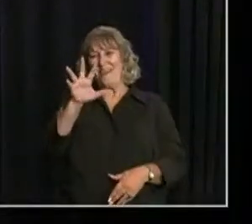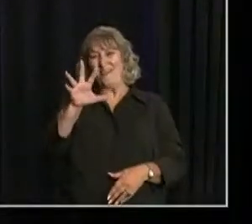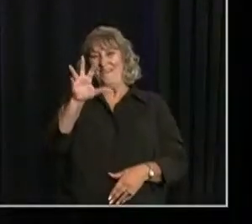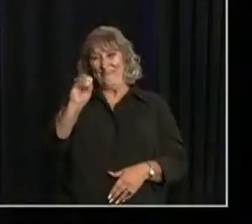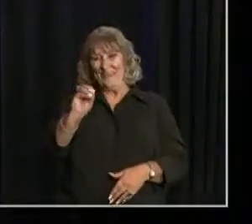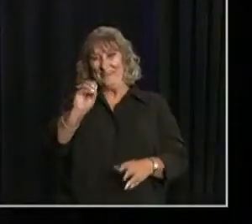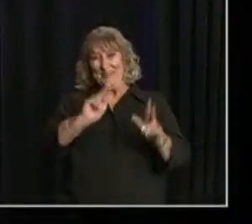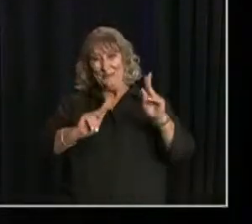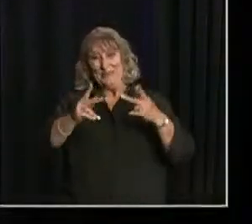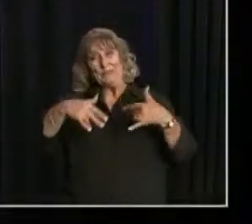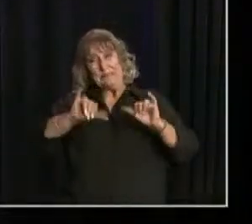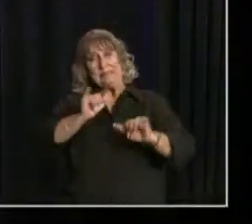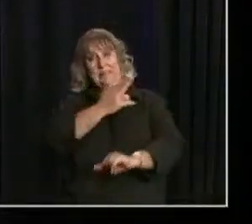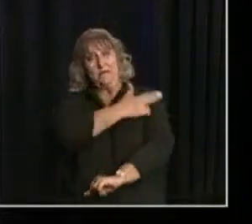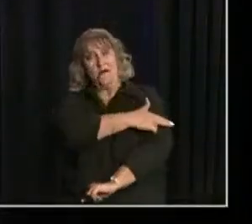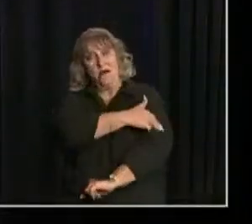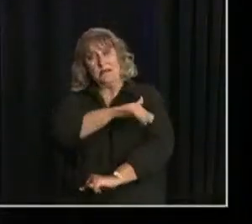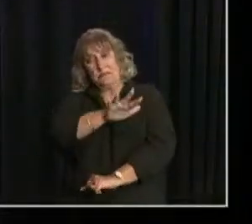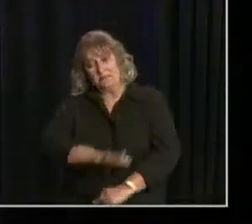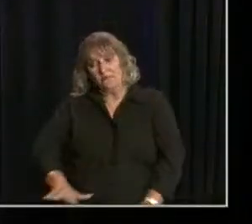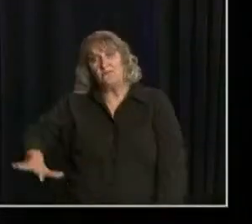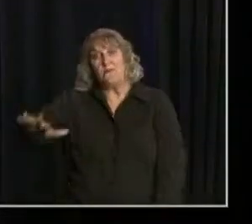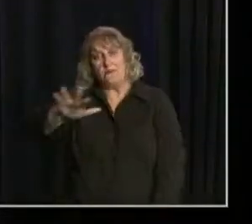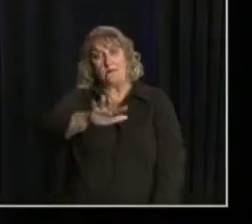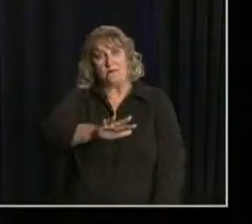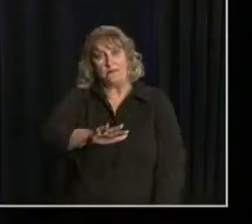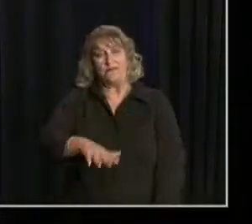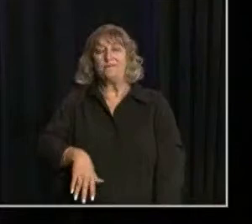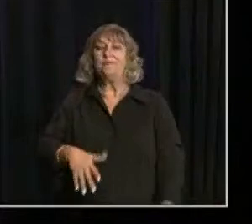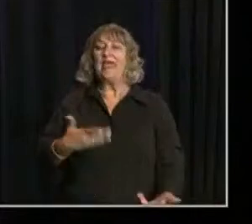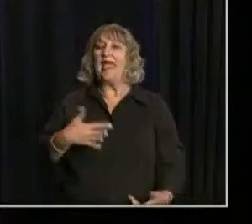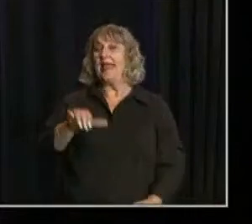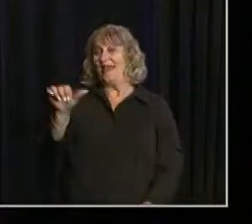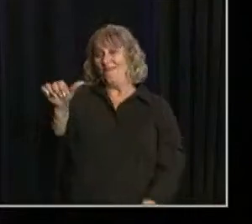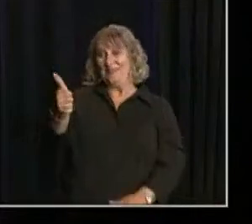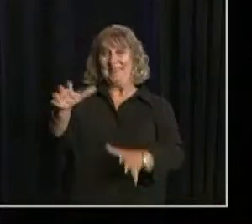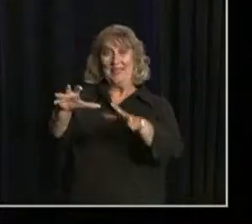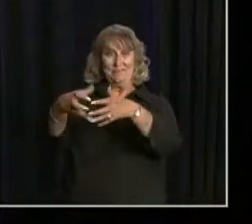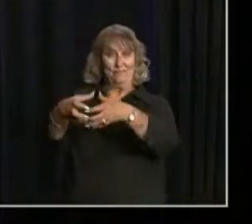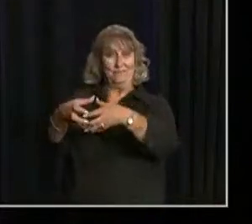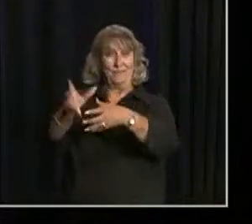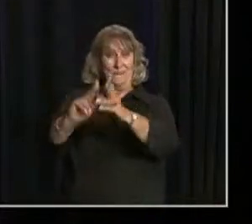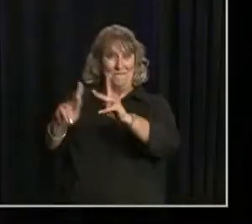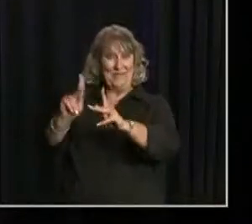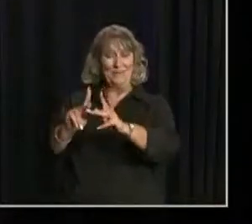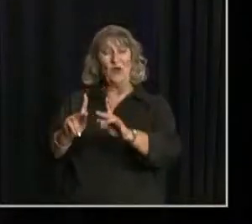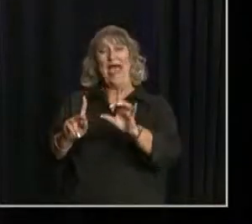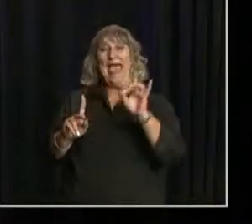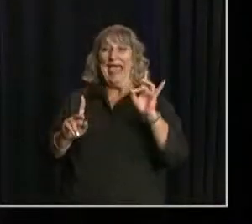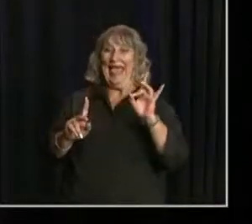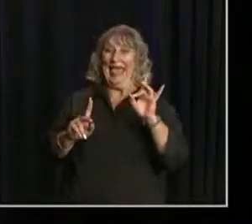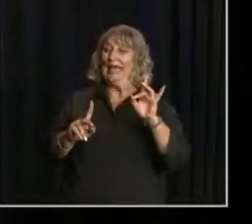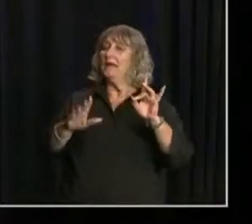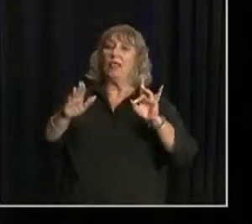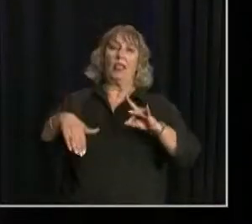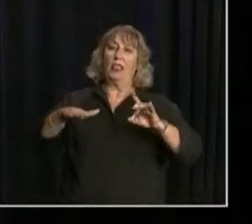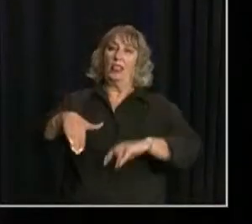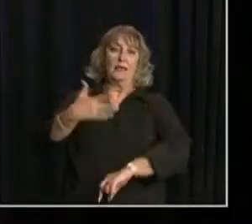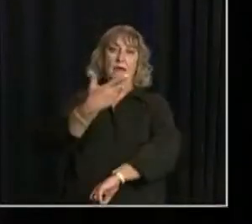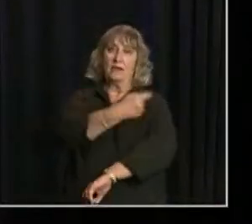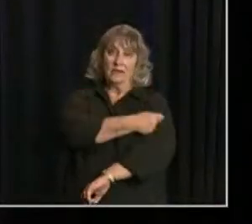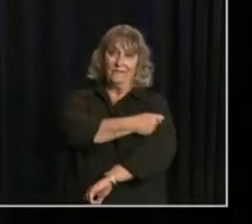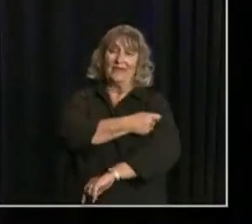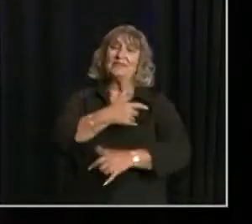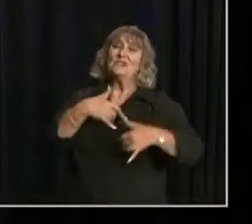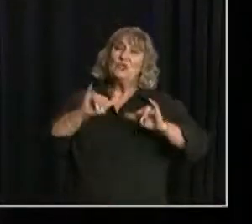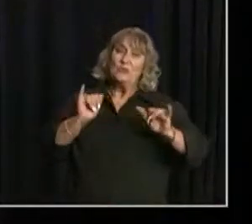area hospitals. Significantly, 8 out of 10 of those folks in our hospitals are unvaccinated, so still opportunities for